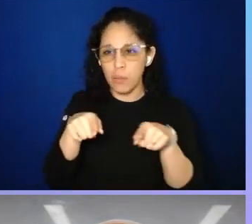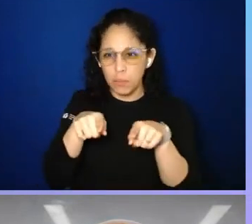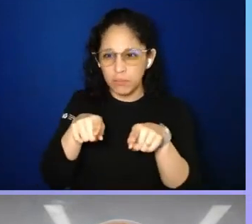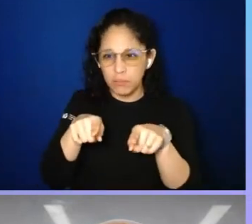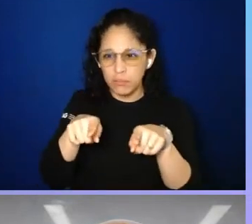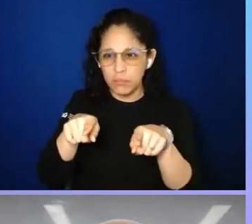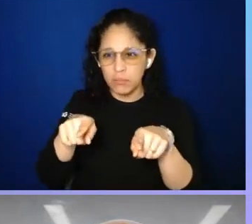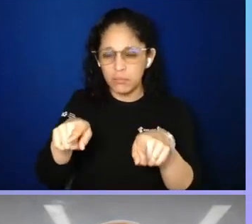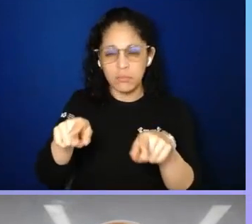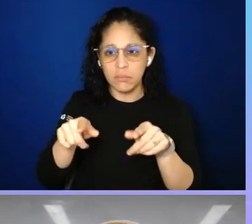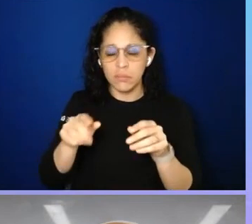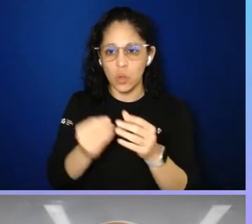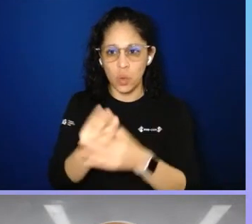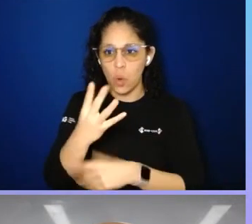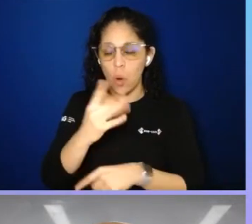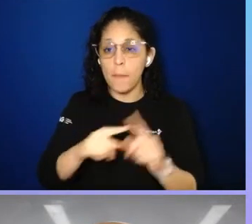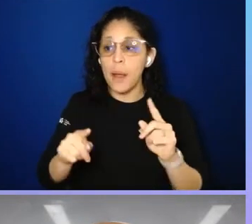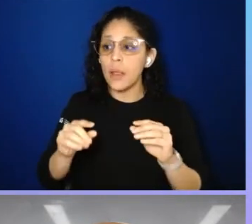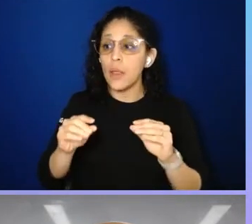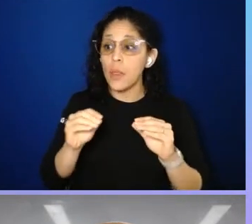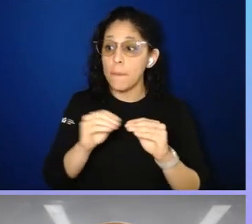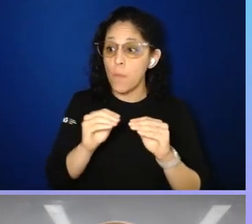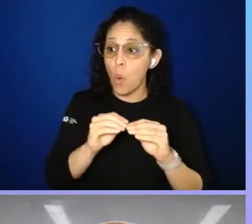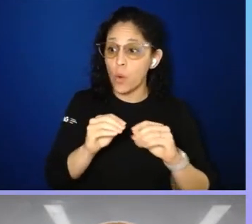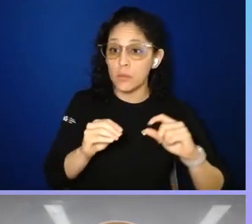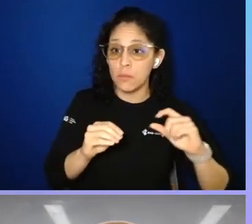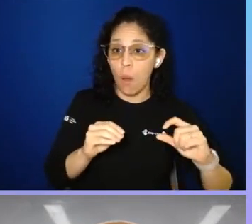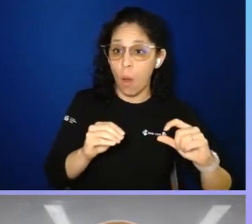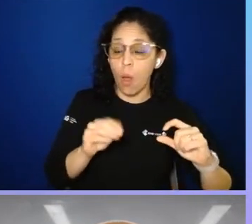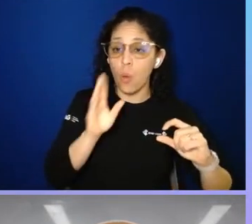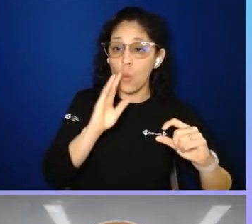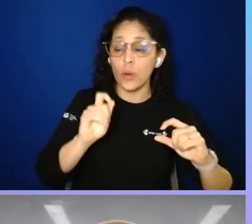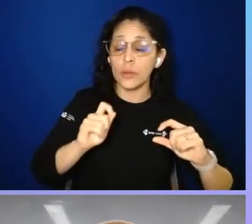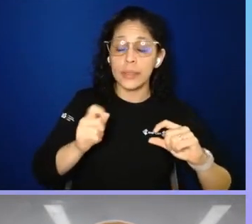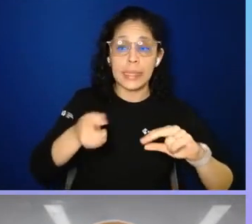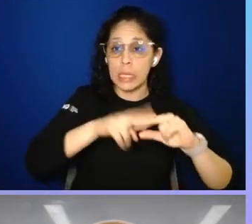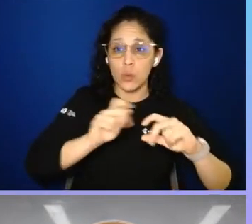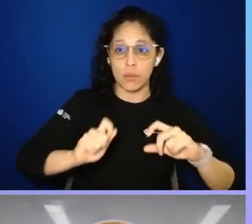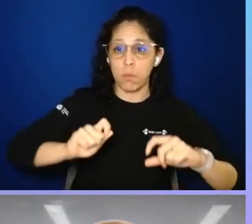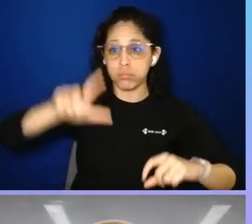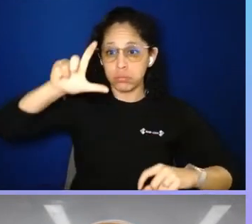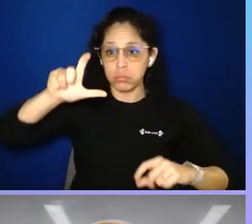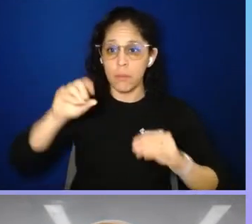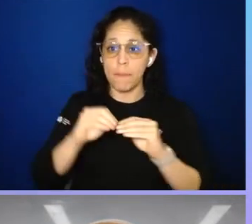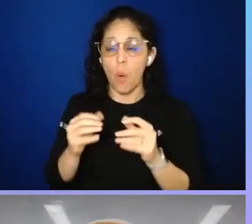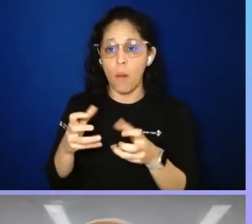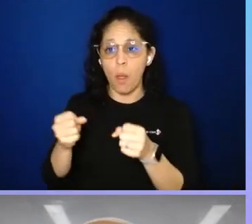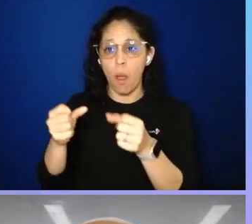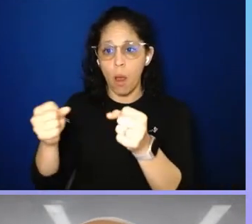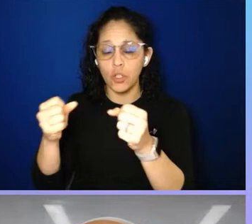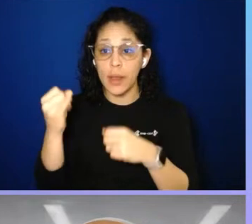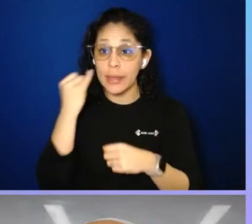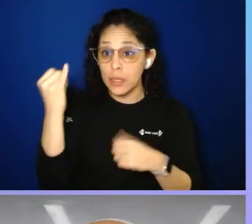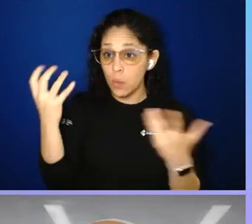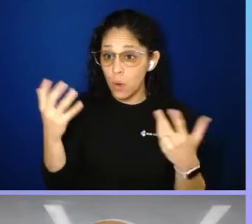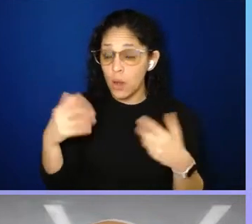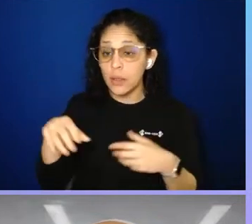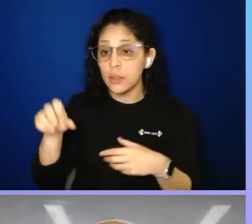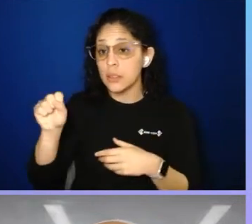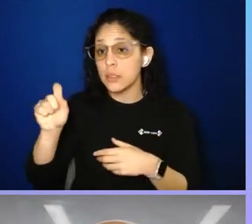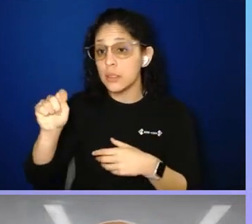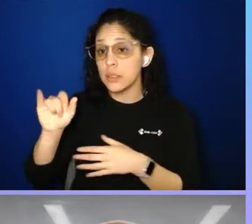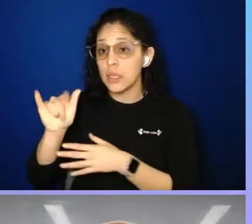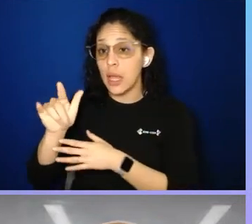tend to increase more rapidly than the large ones, with the idea of styles that are already large don't need to grow as